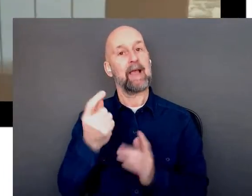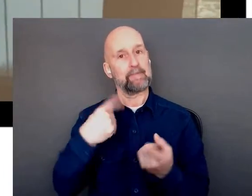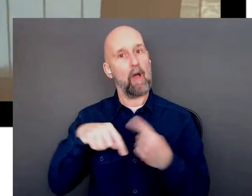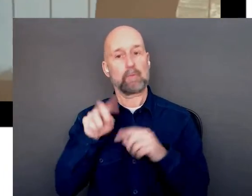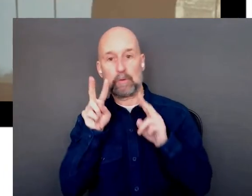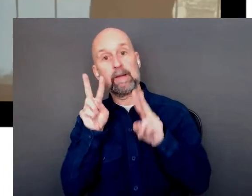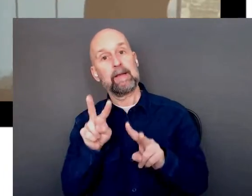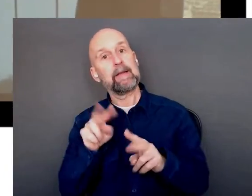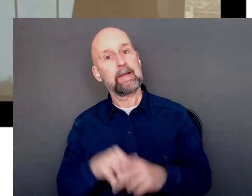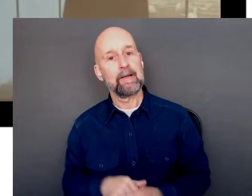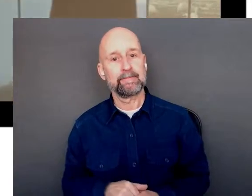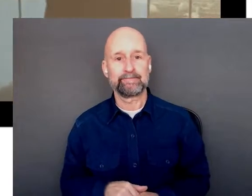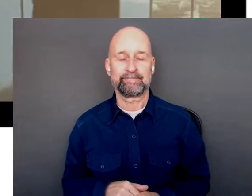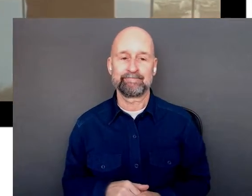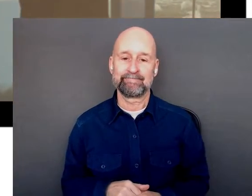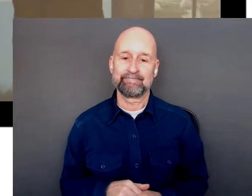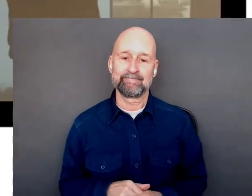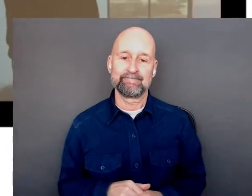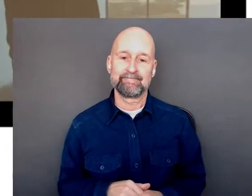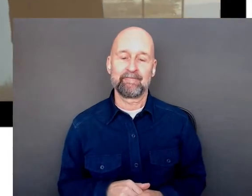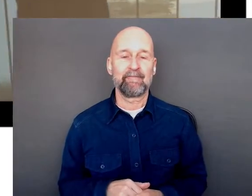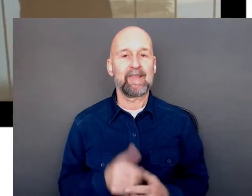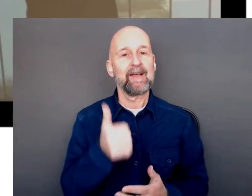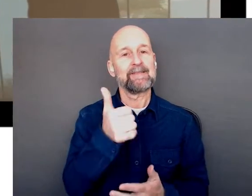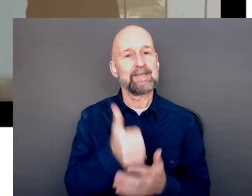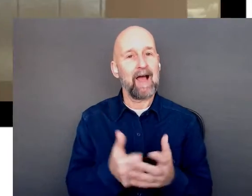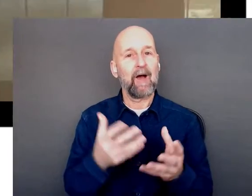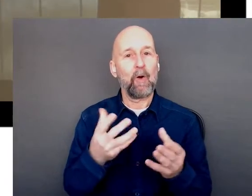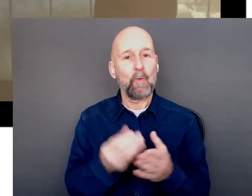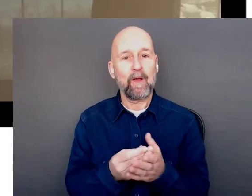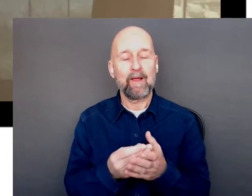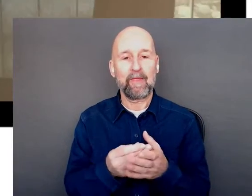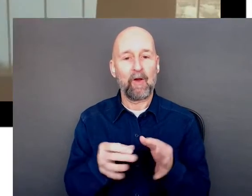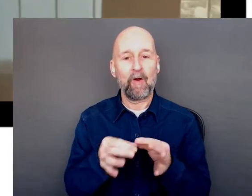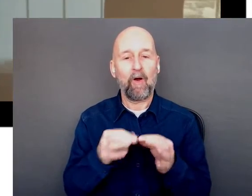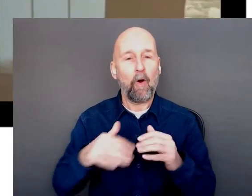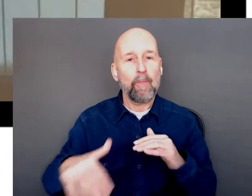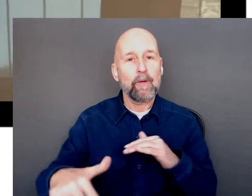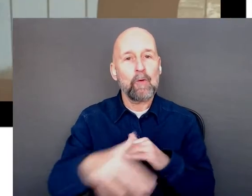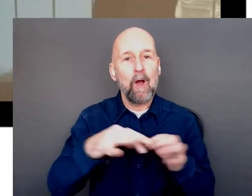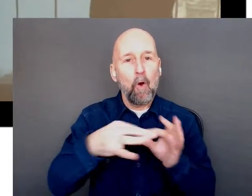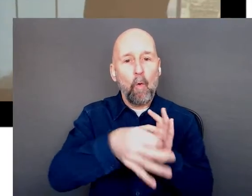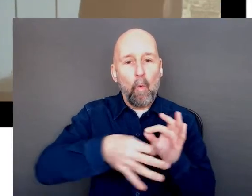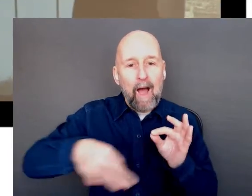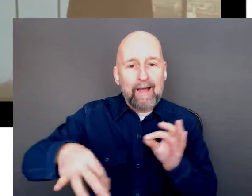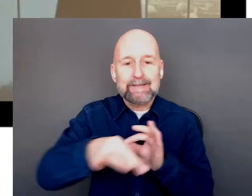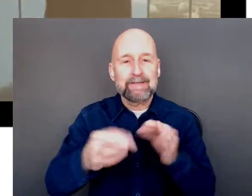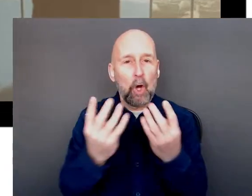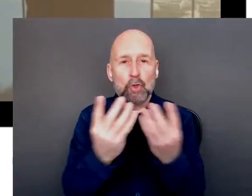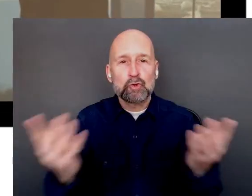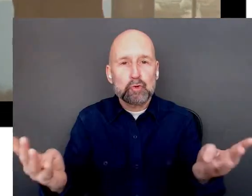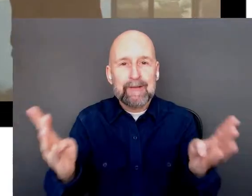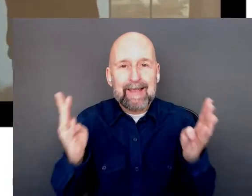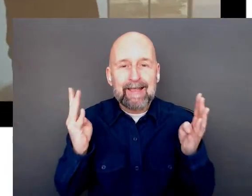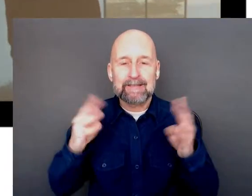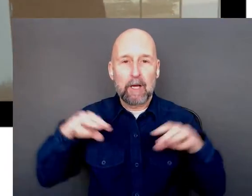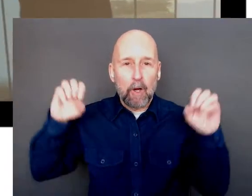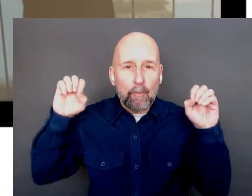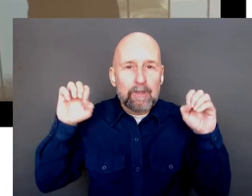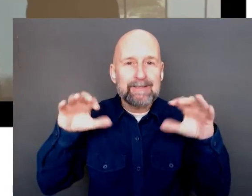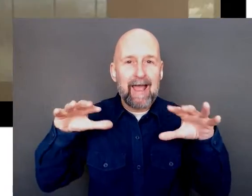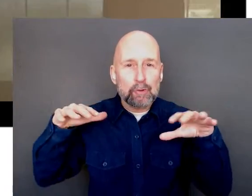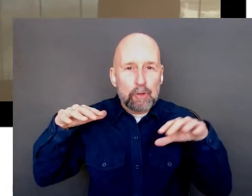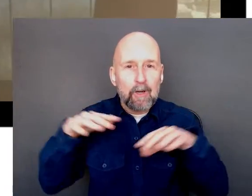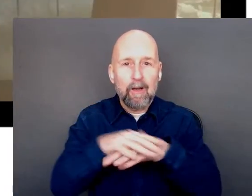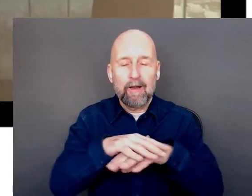so it starts with like a bunch of wires on the ground, the screens, projection mapping in the studio. We often like leave